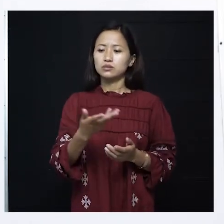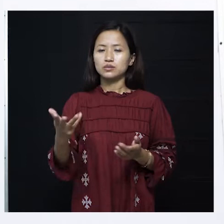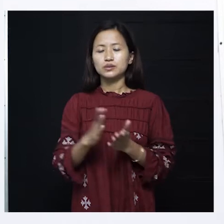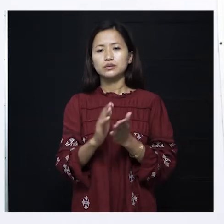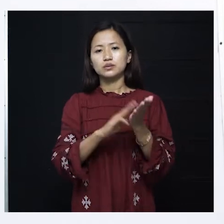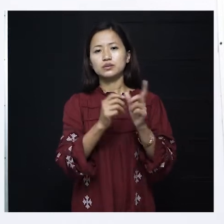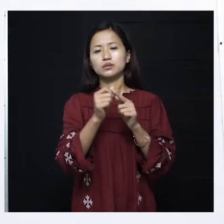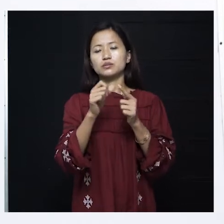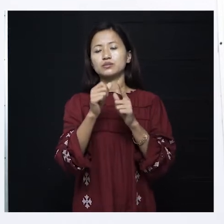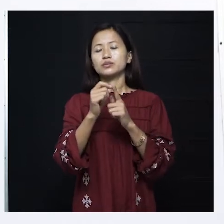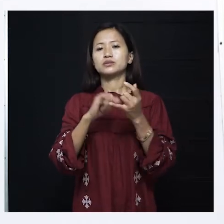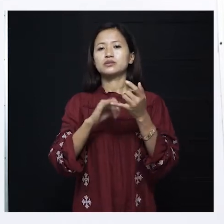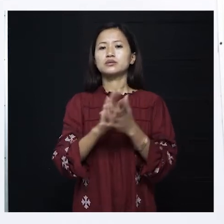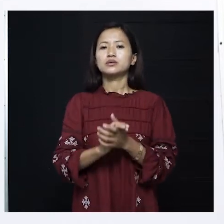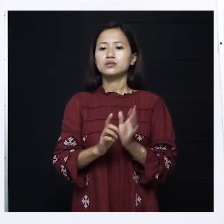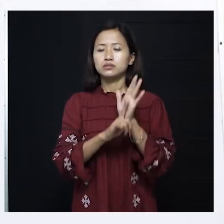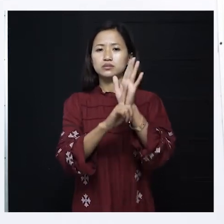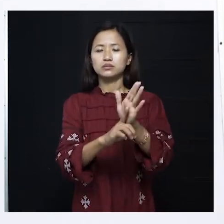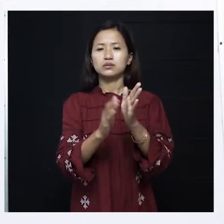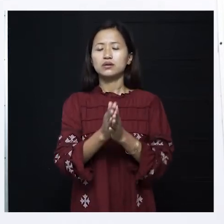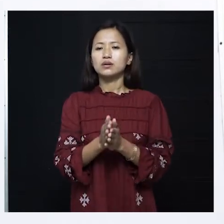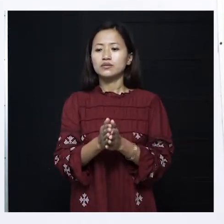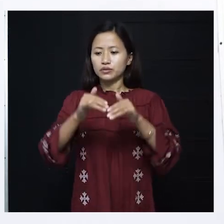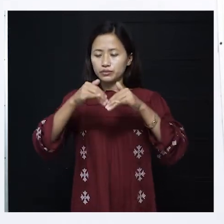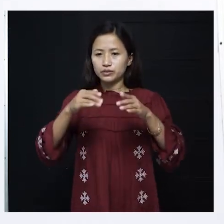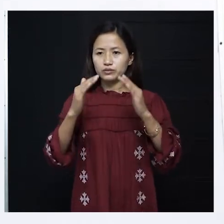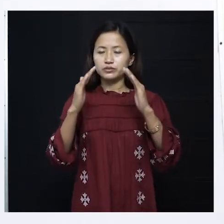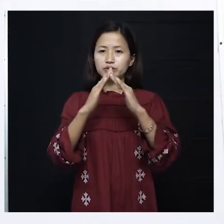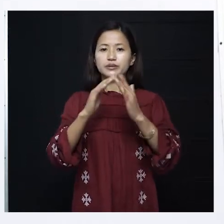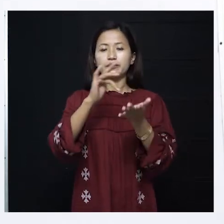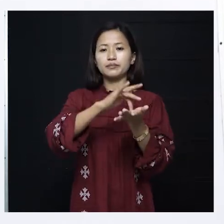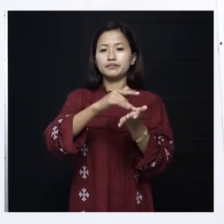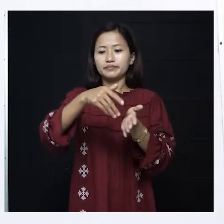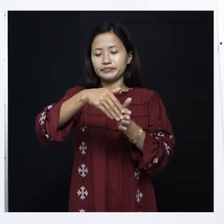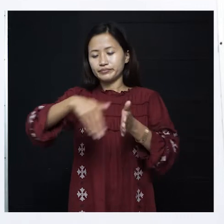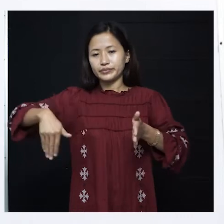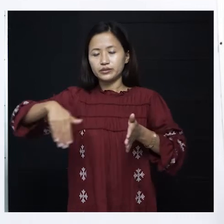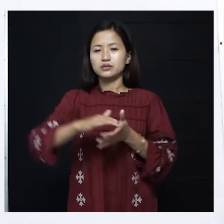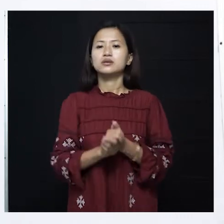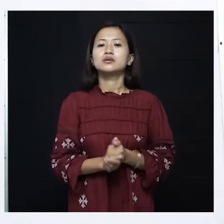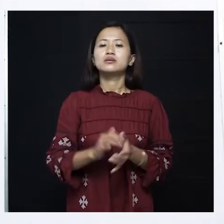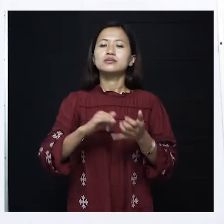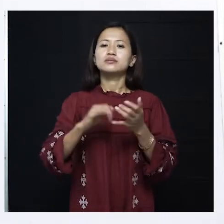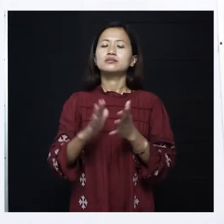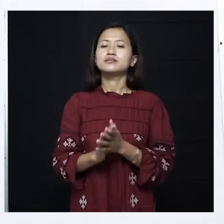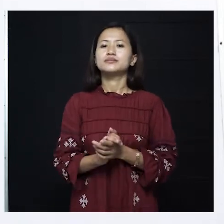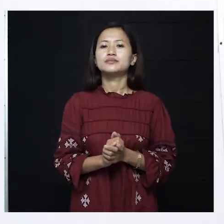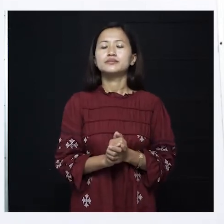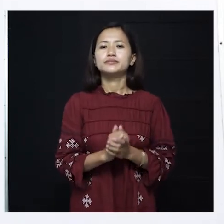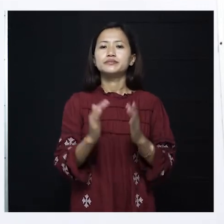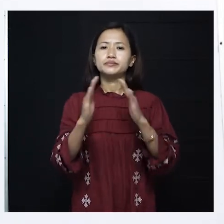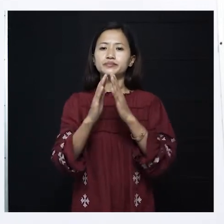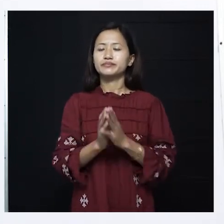okay, those maps which show us the boundaries of the countries or the state, okay, or the cities or